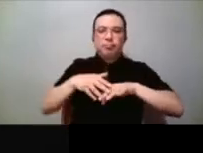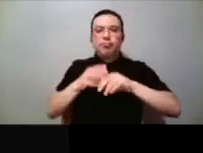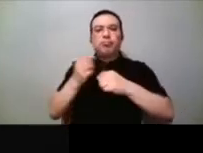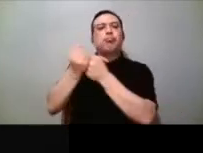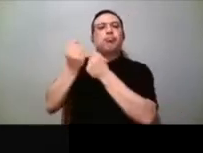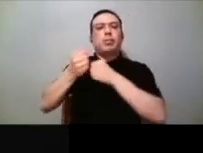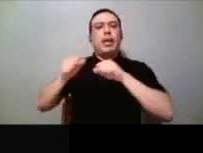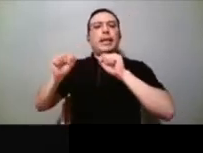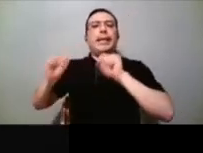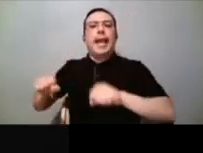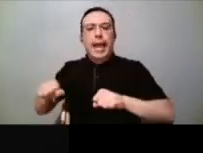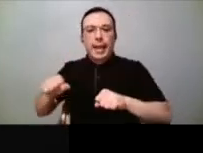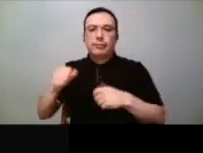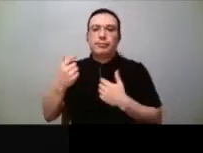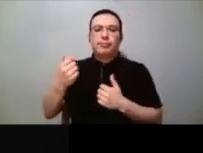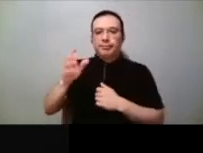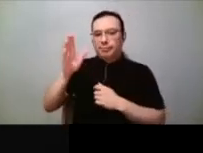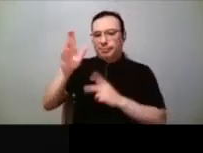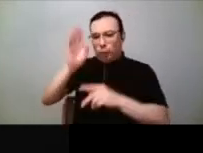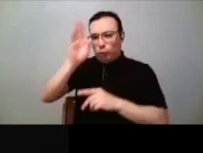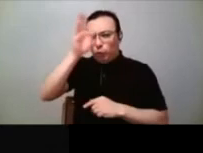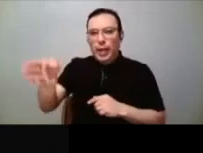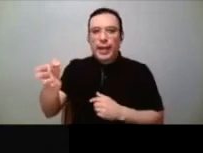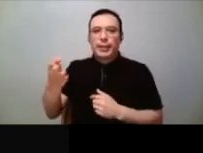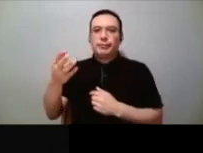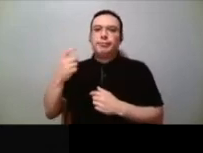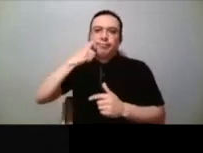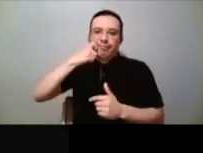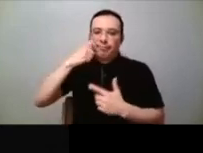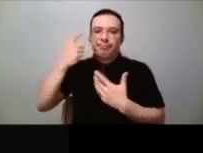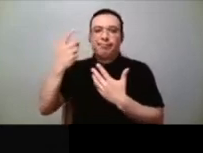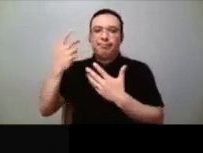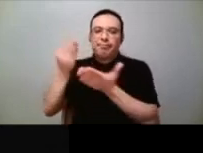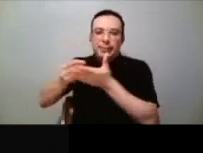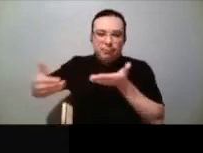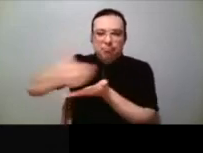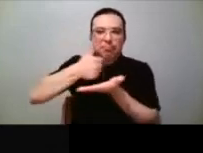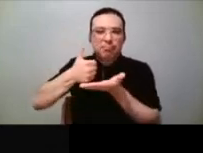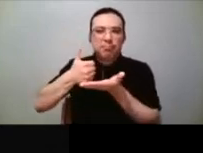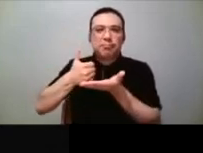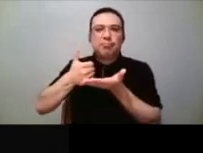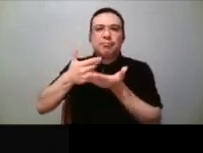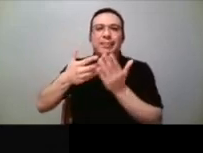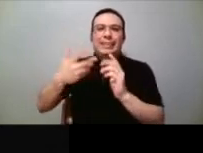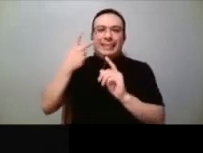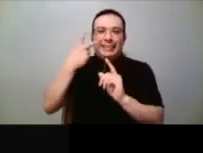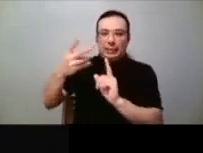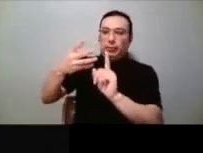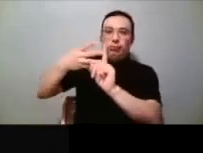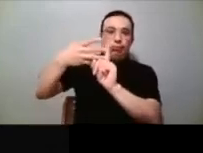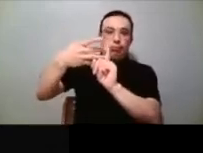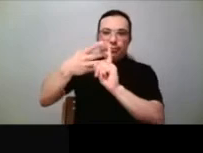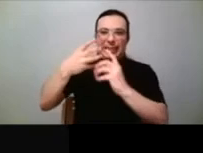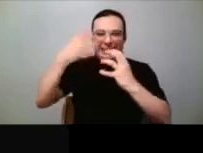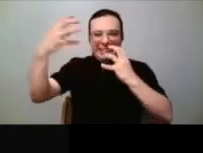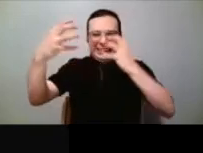For the soundings of an unhinged mouth with no door on the howl. The awful shrieking of